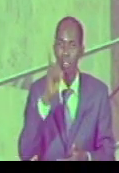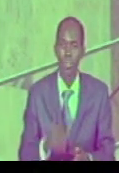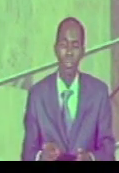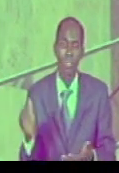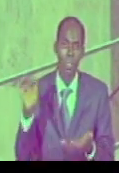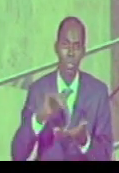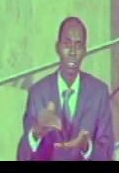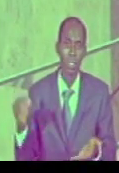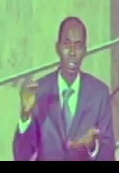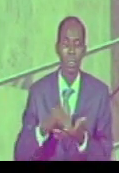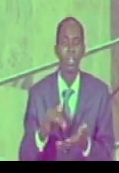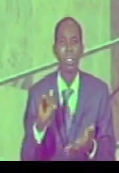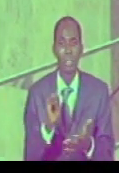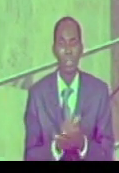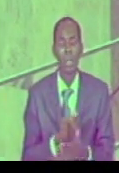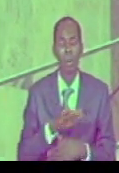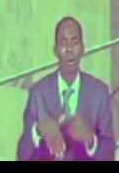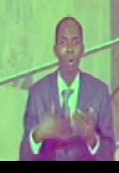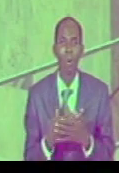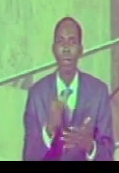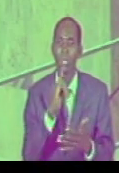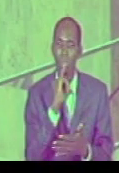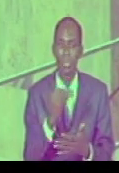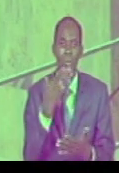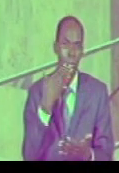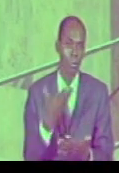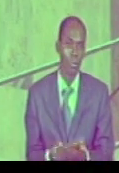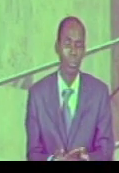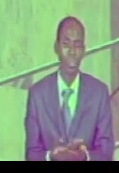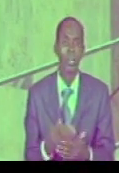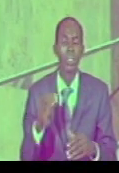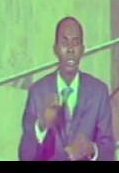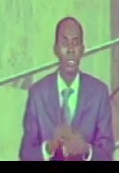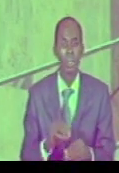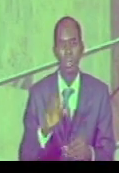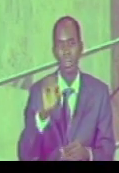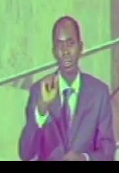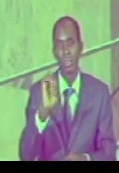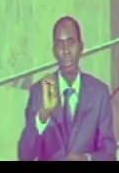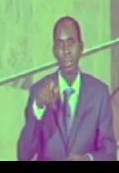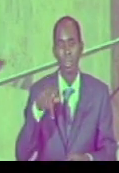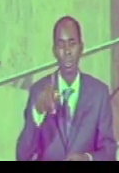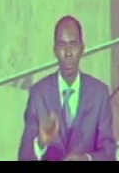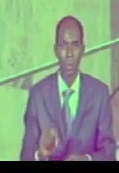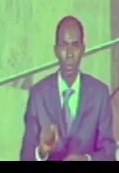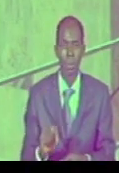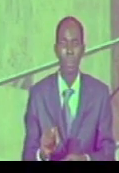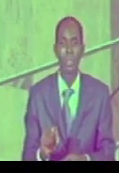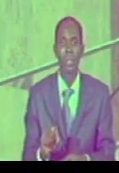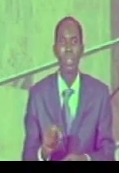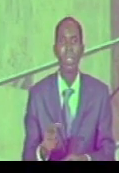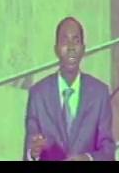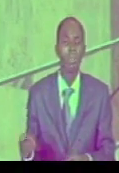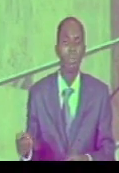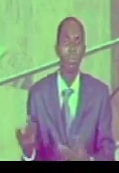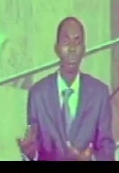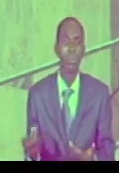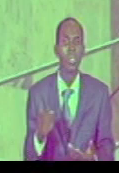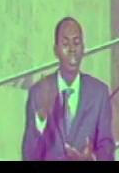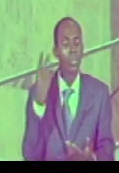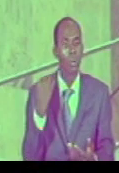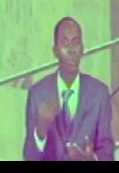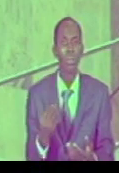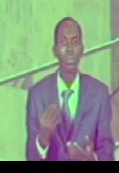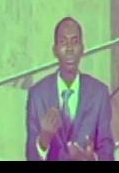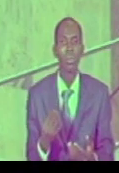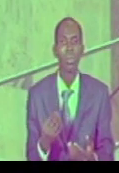Lord that all is well. Then in September, They disengaged me already. I was not disturbed because